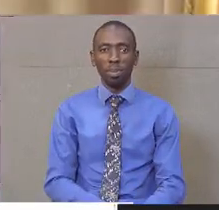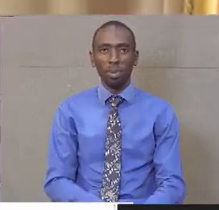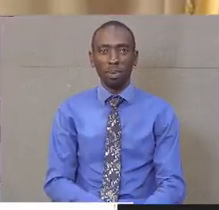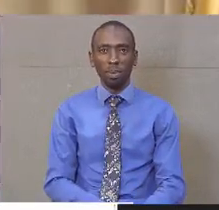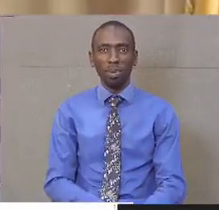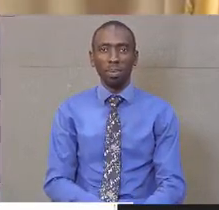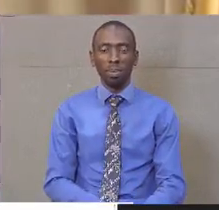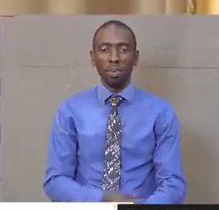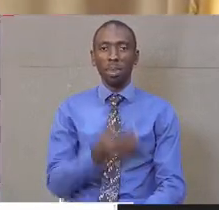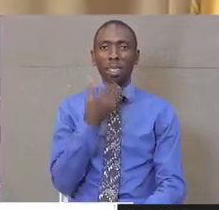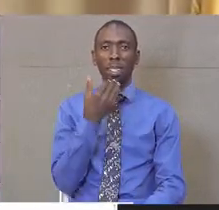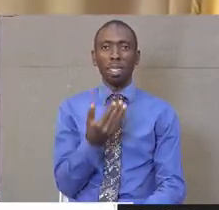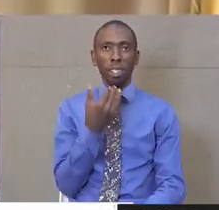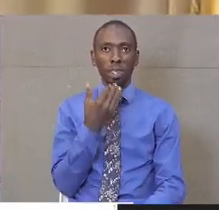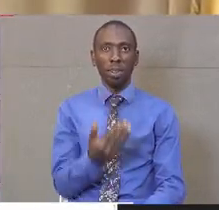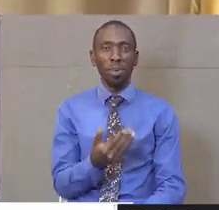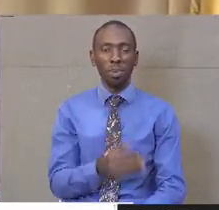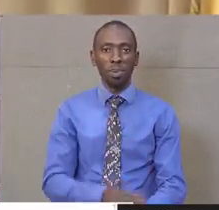Thank you.